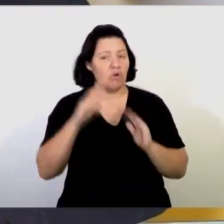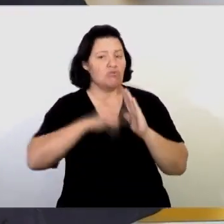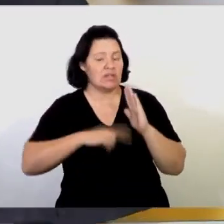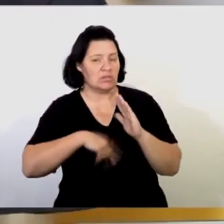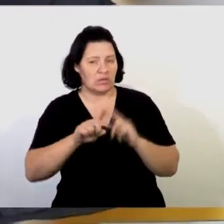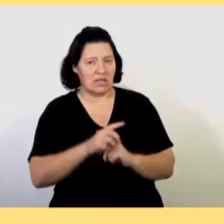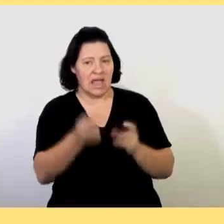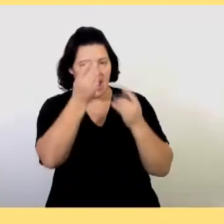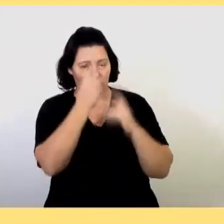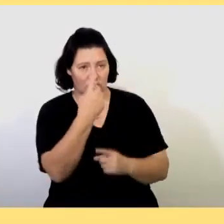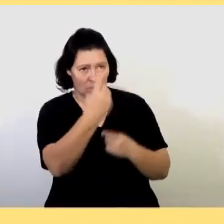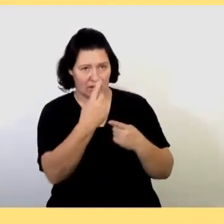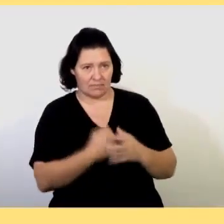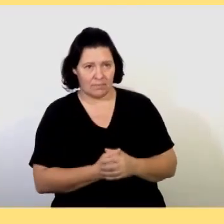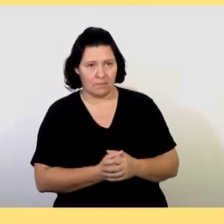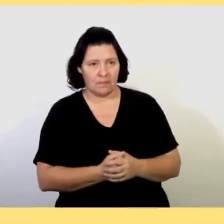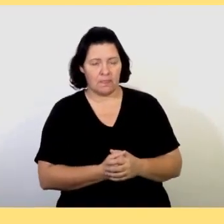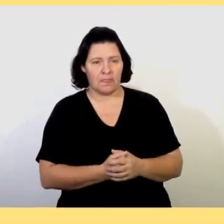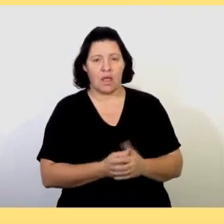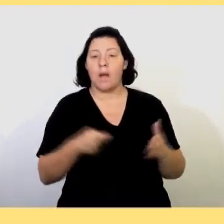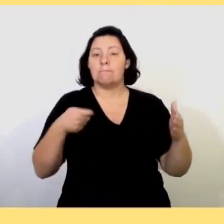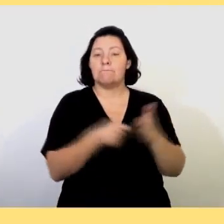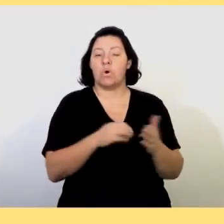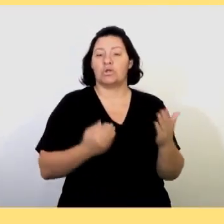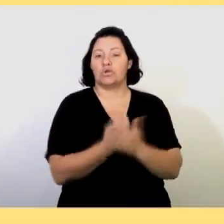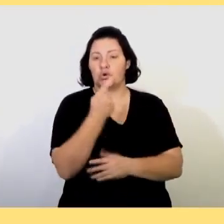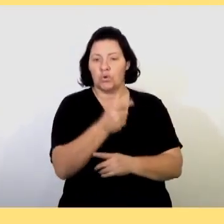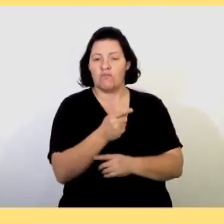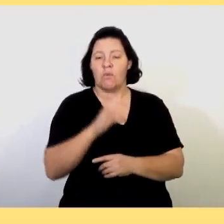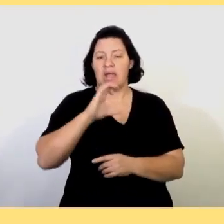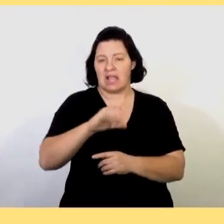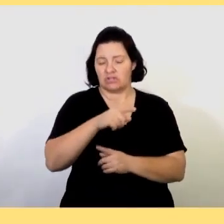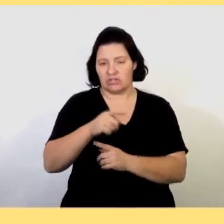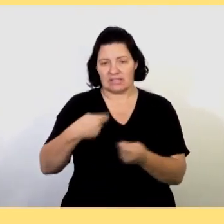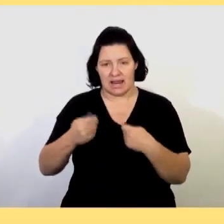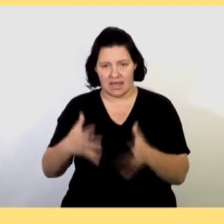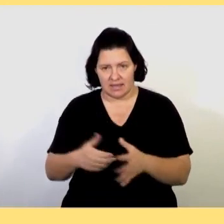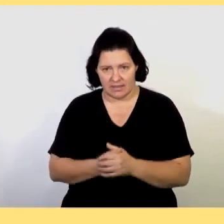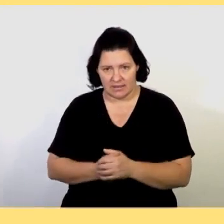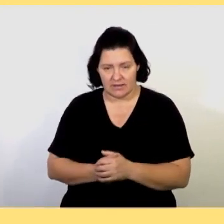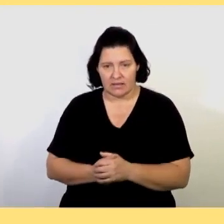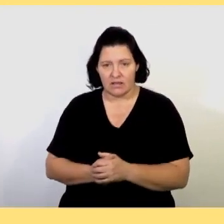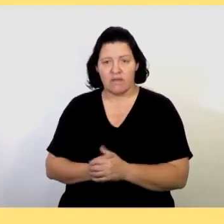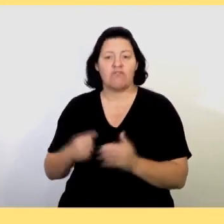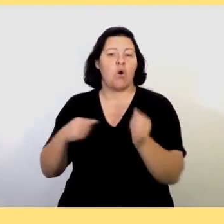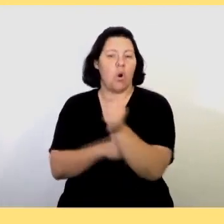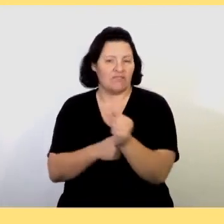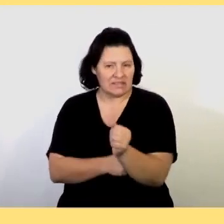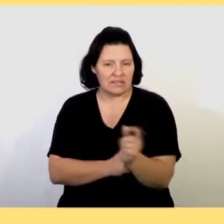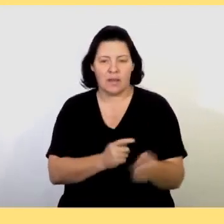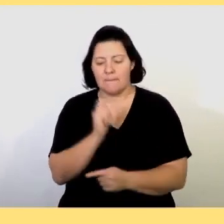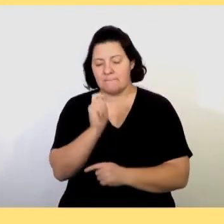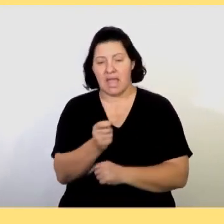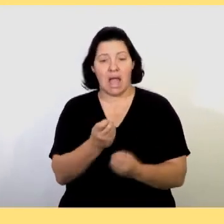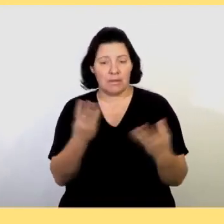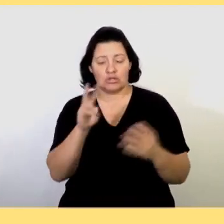And it reads, information number 1. Bought new vehicle from cash wholesalers for the office